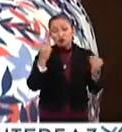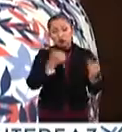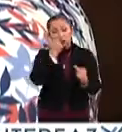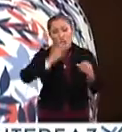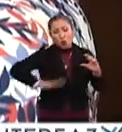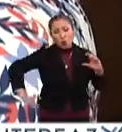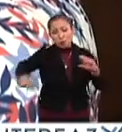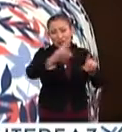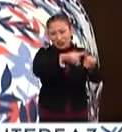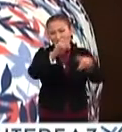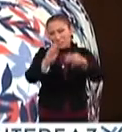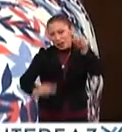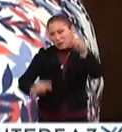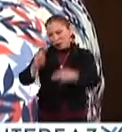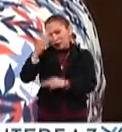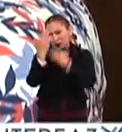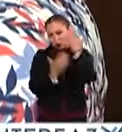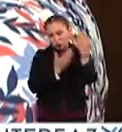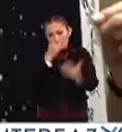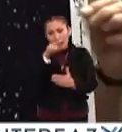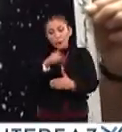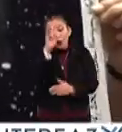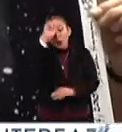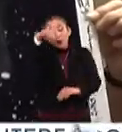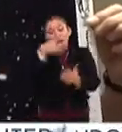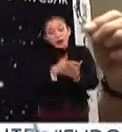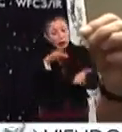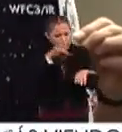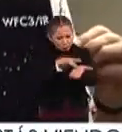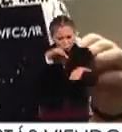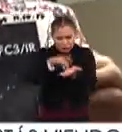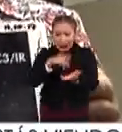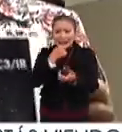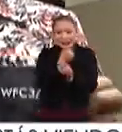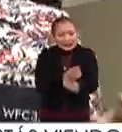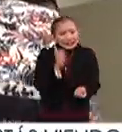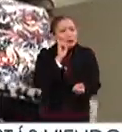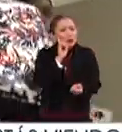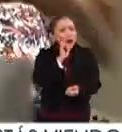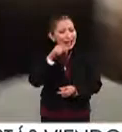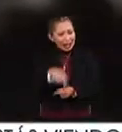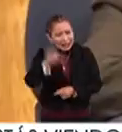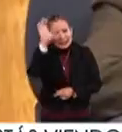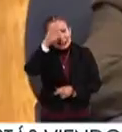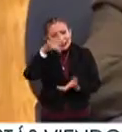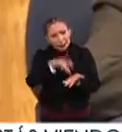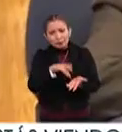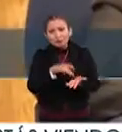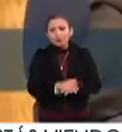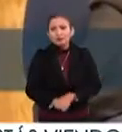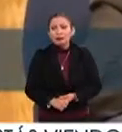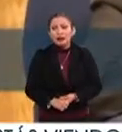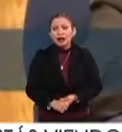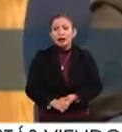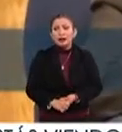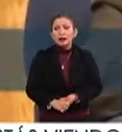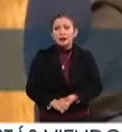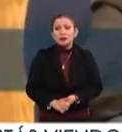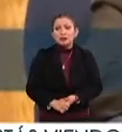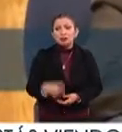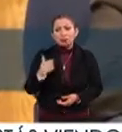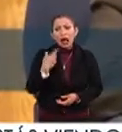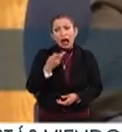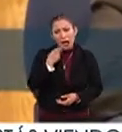de estudiantes de varios niveles académicos, propuso seguir apoyando a las niñas y mujeres en la ciencia. We have not talked to the